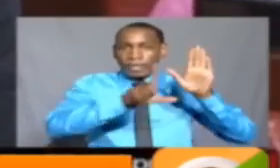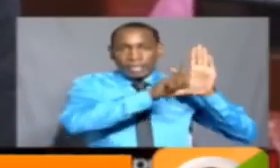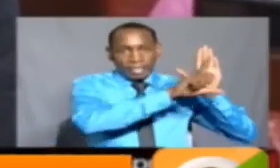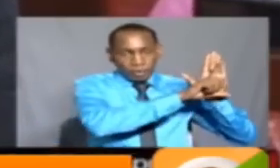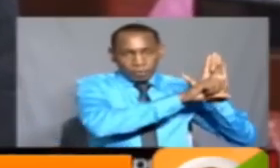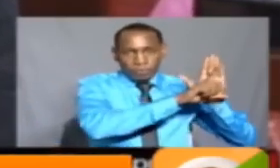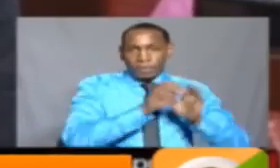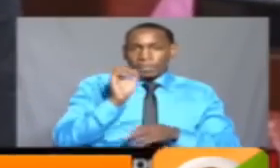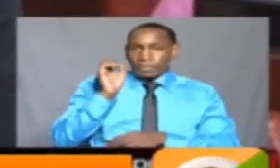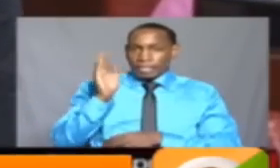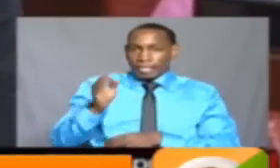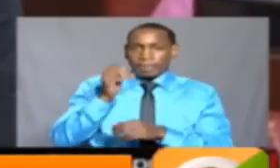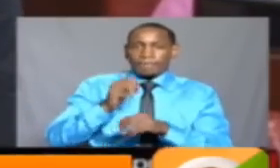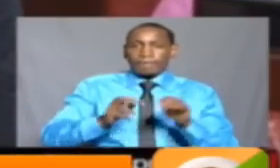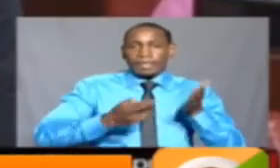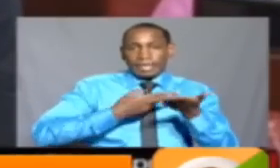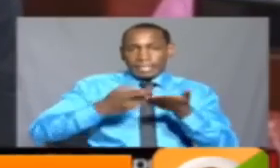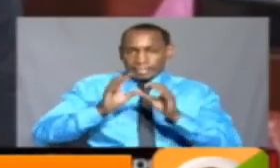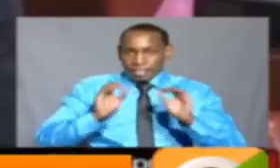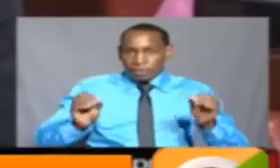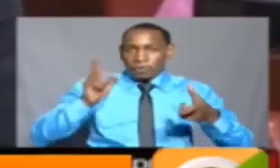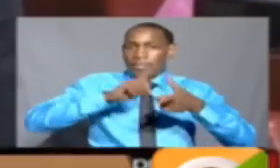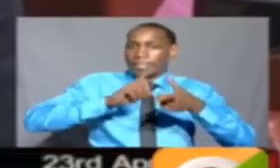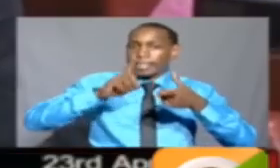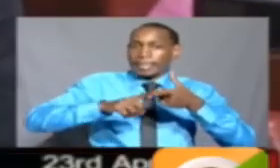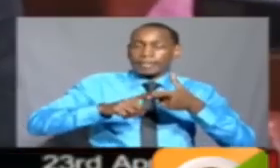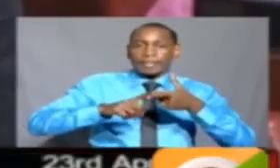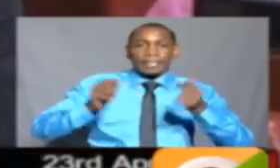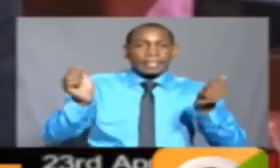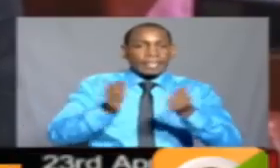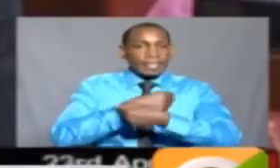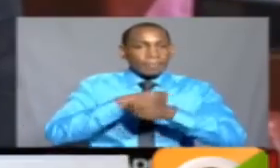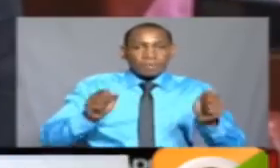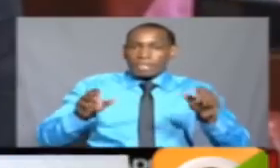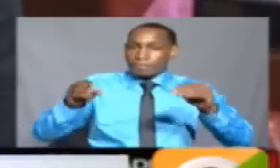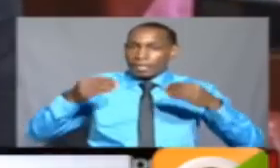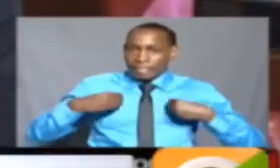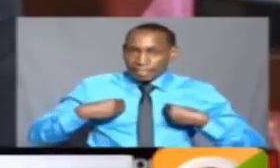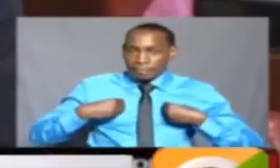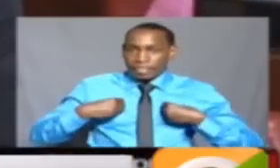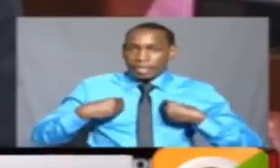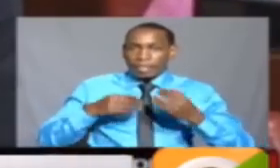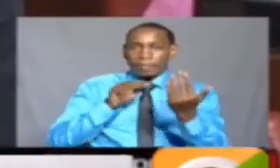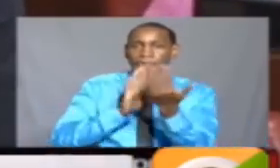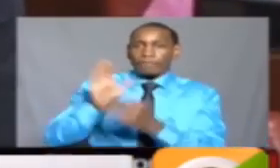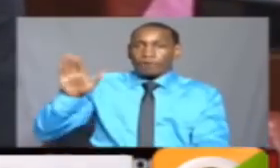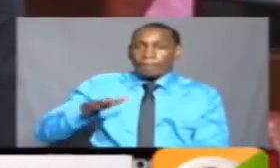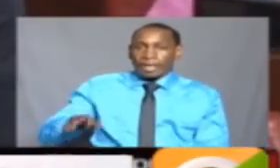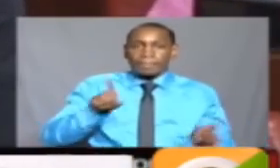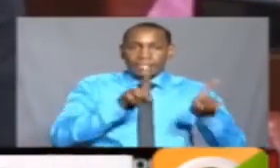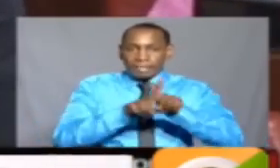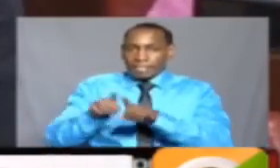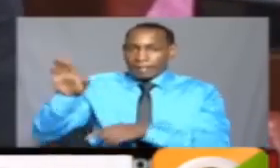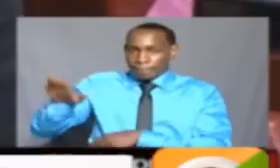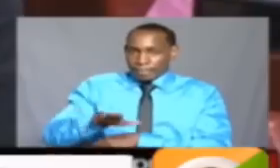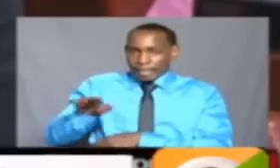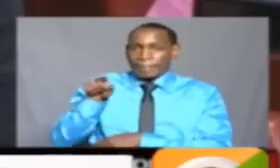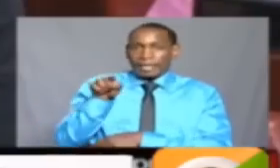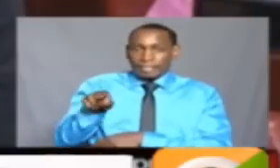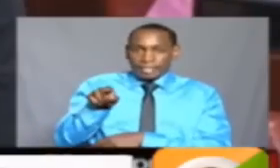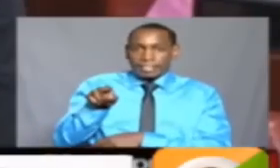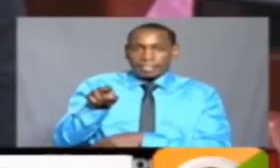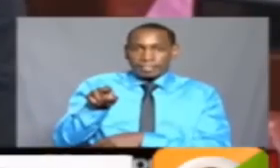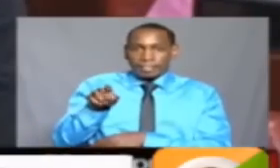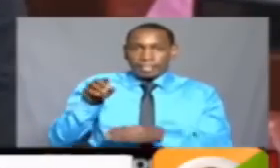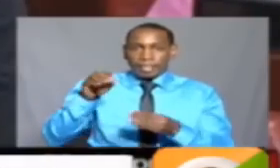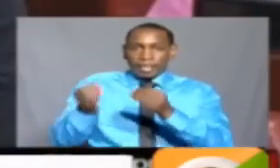jurisdiction. If it did not, then it cannot be excused by this parliament, because this is the very parliament that made